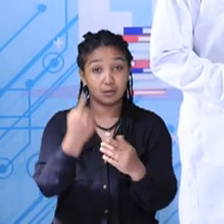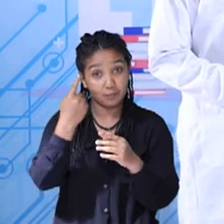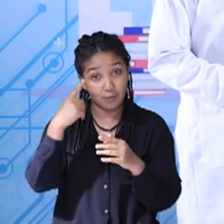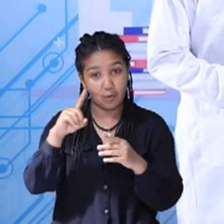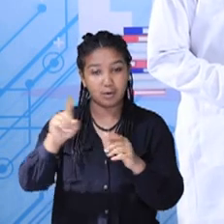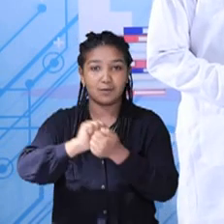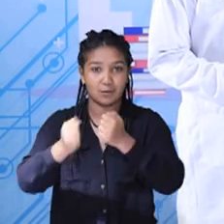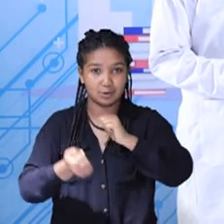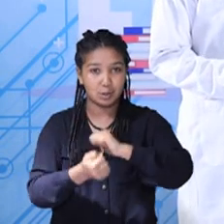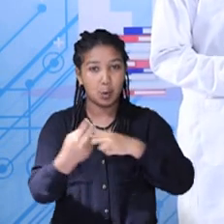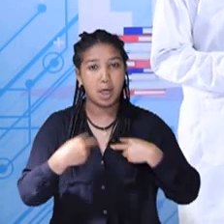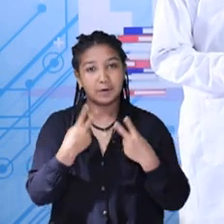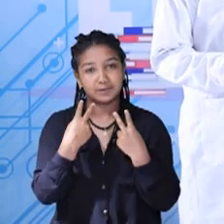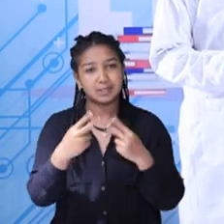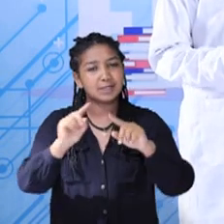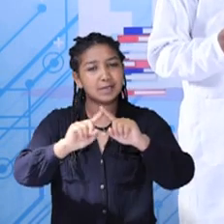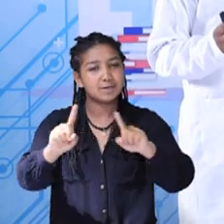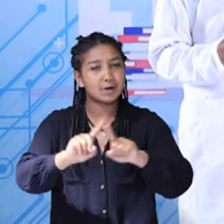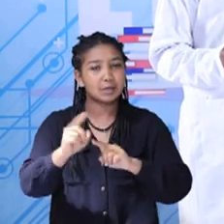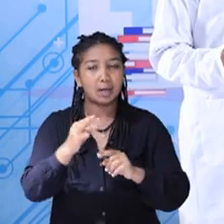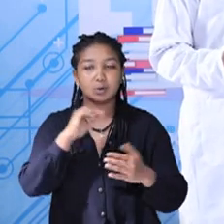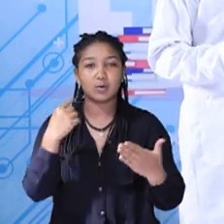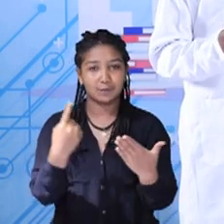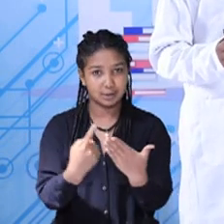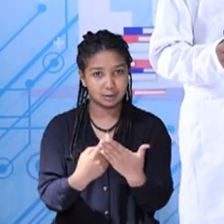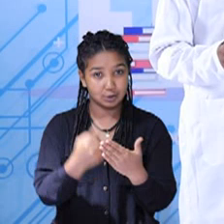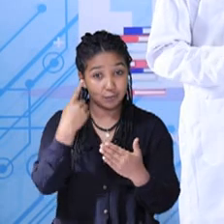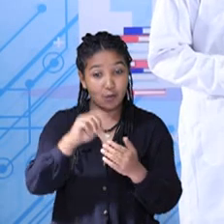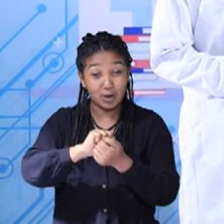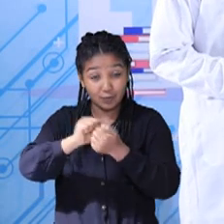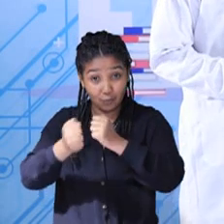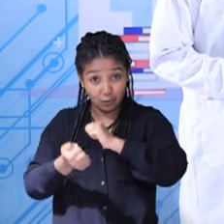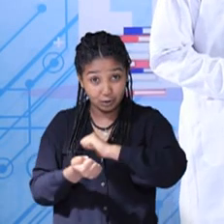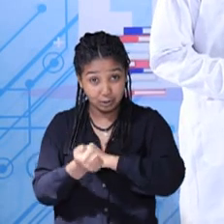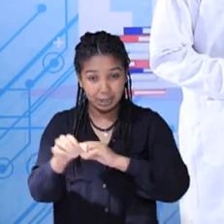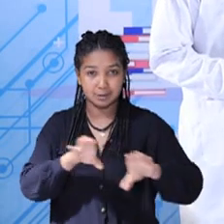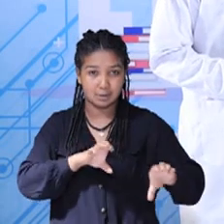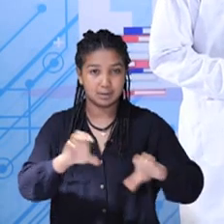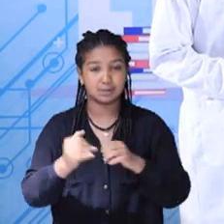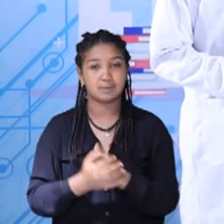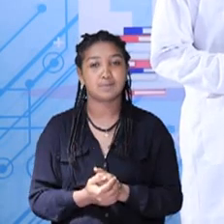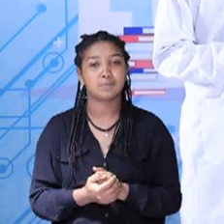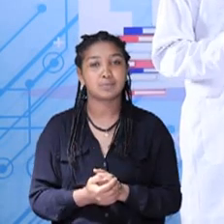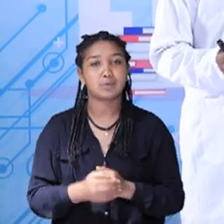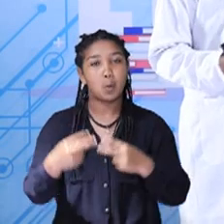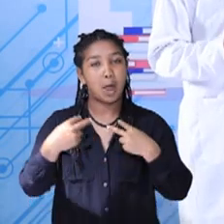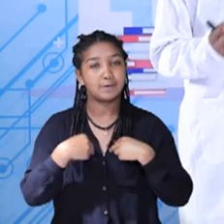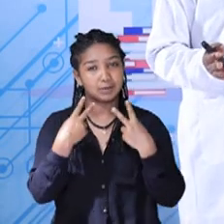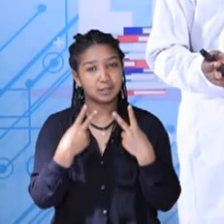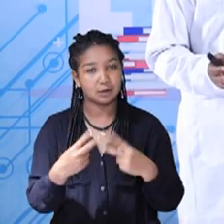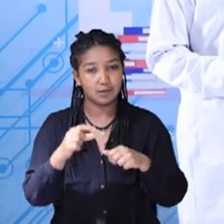evolution. We have seen different types of evidences for evolution takes place. We have